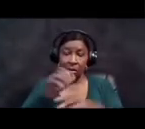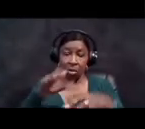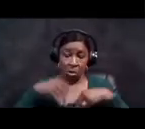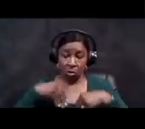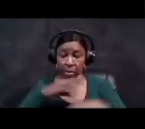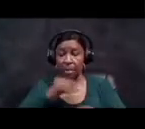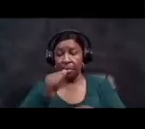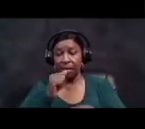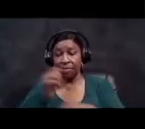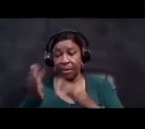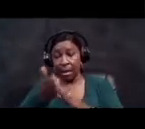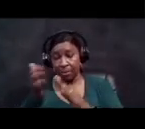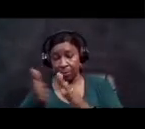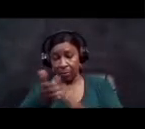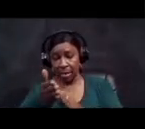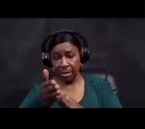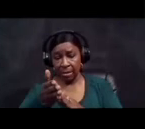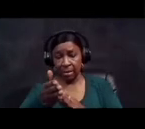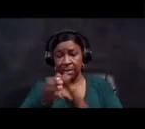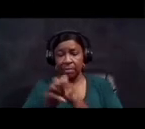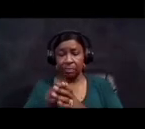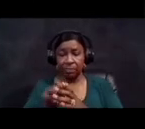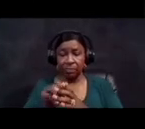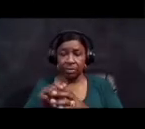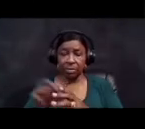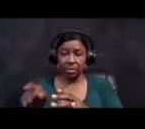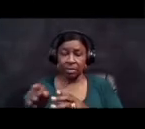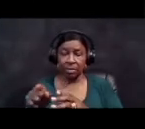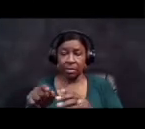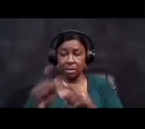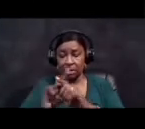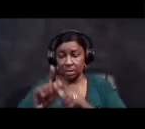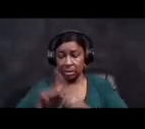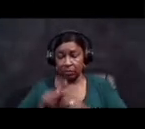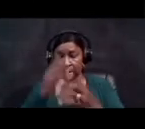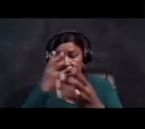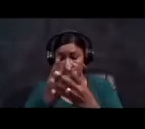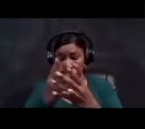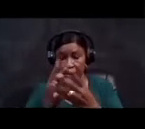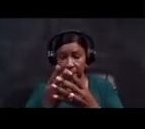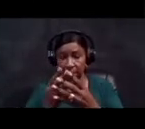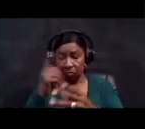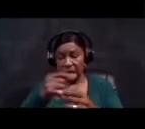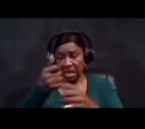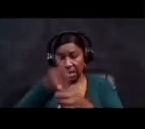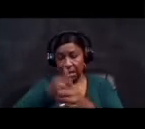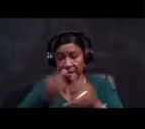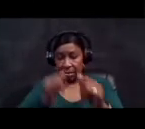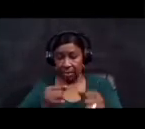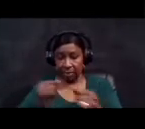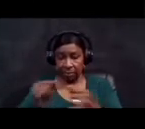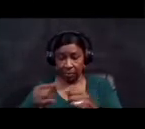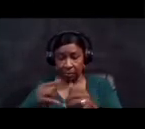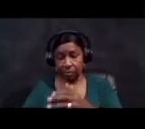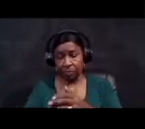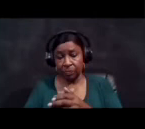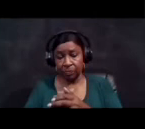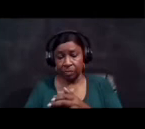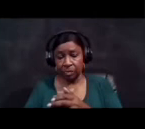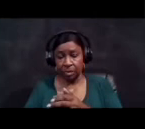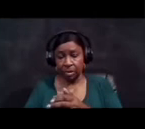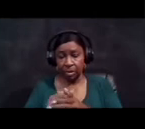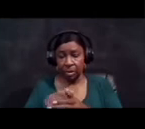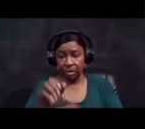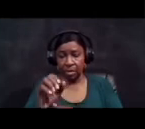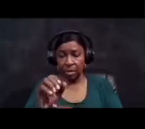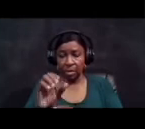to subcontracted jail spaces, county jails that receive per diems for each individual. So what